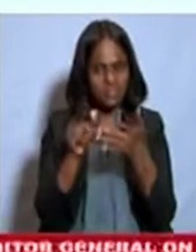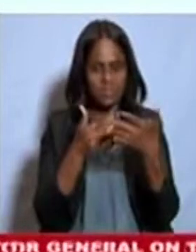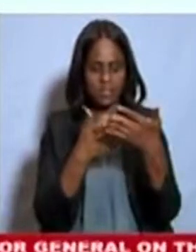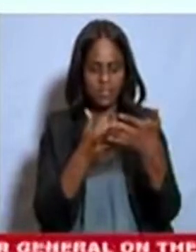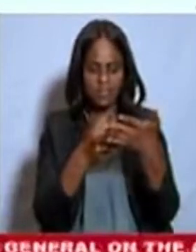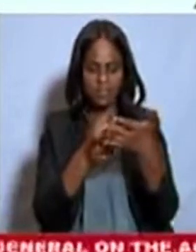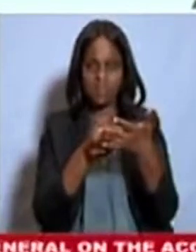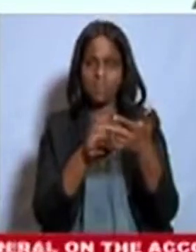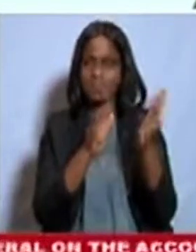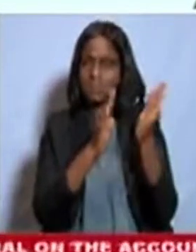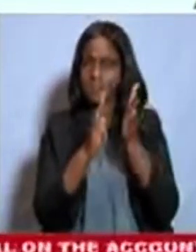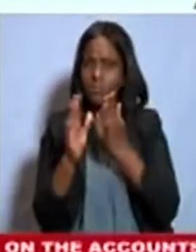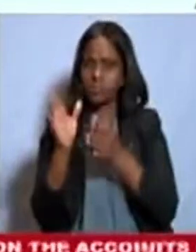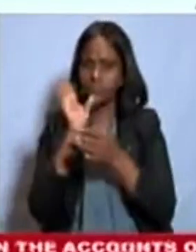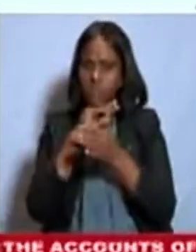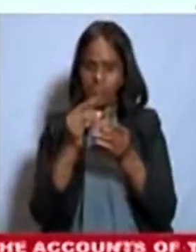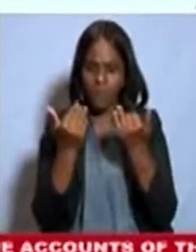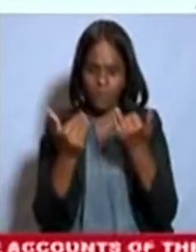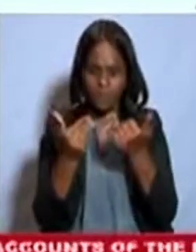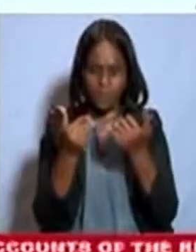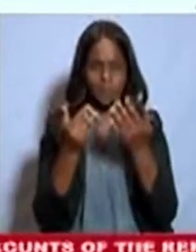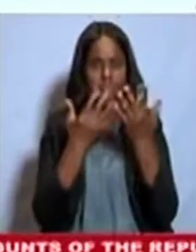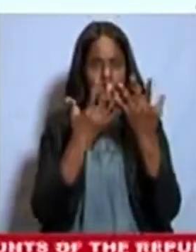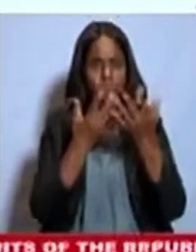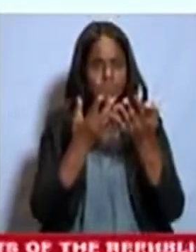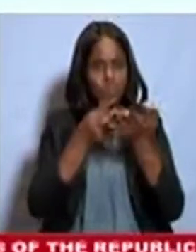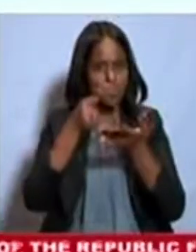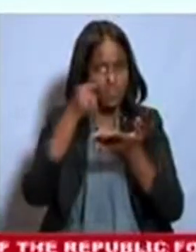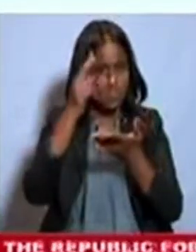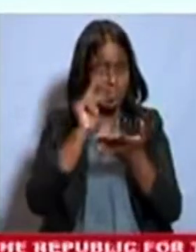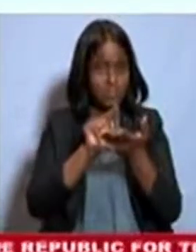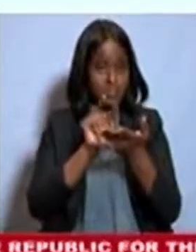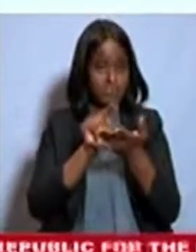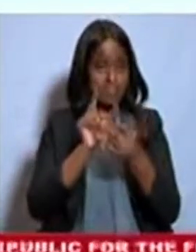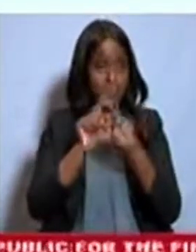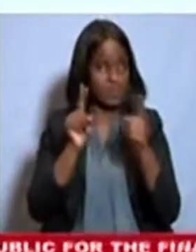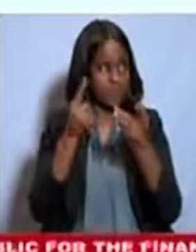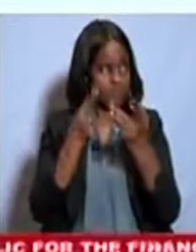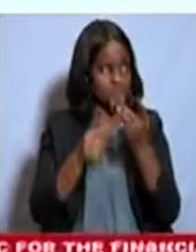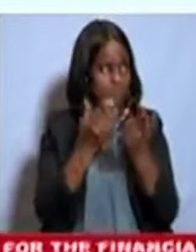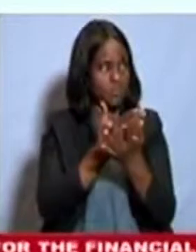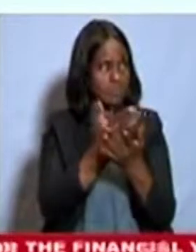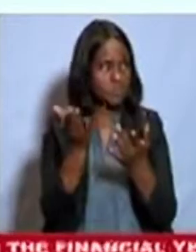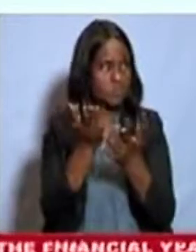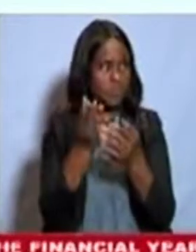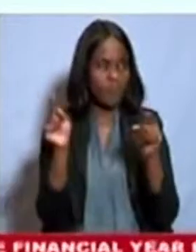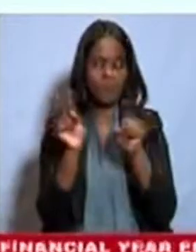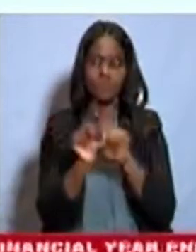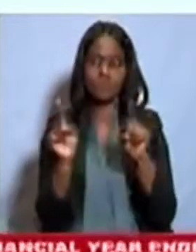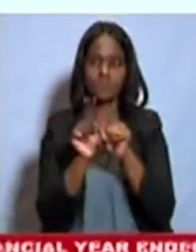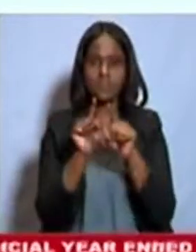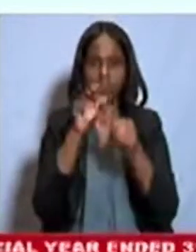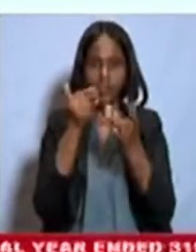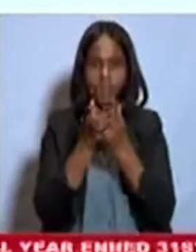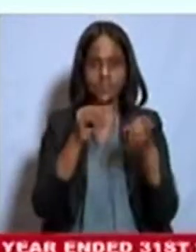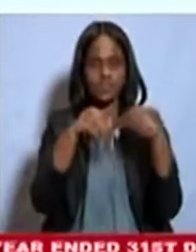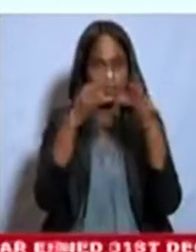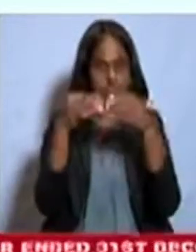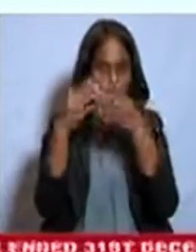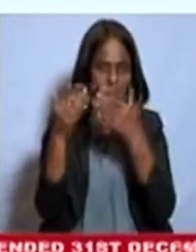affidavits were prepared immediately. It was raised that these seemingly were being